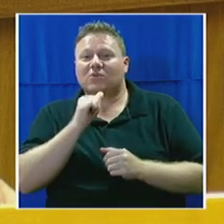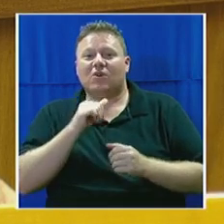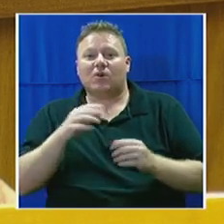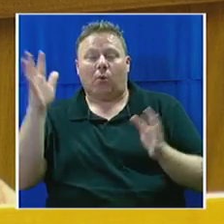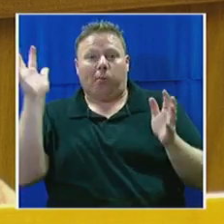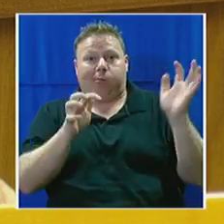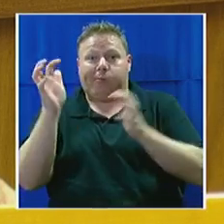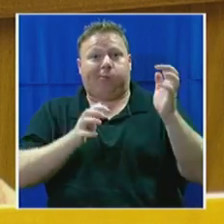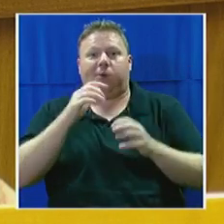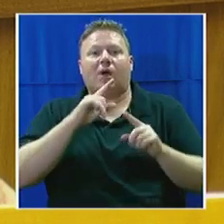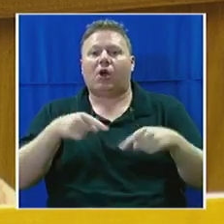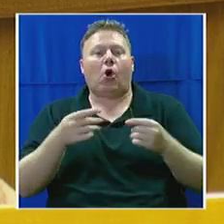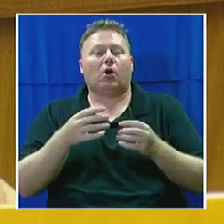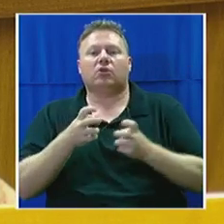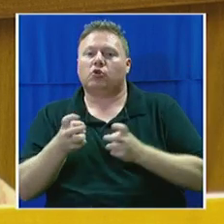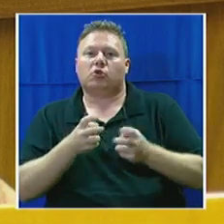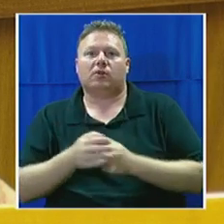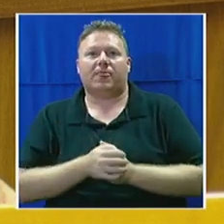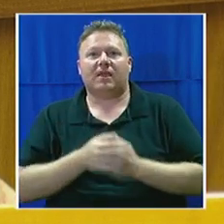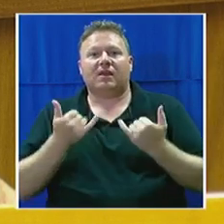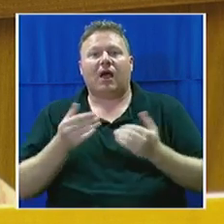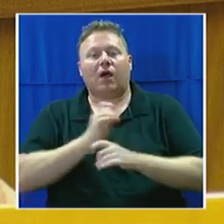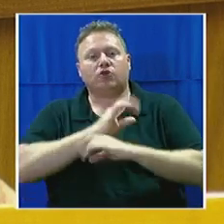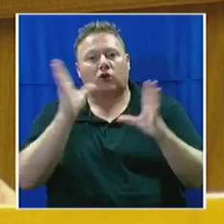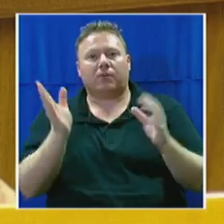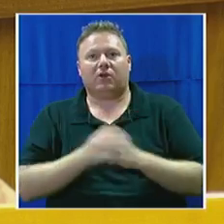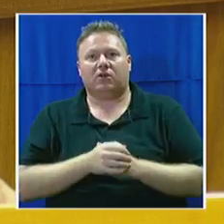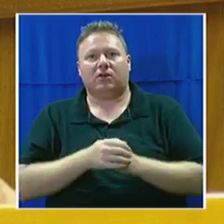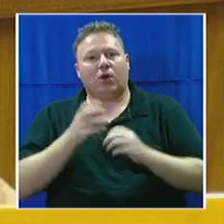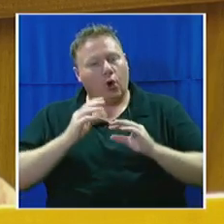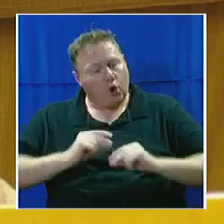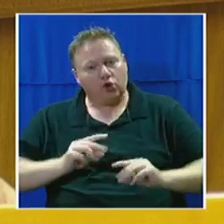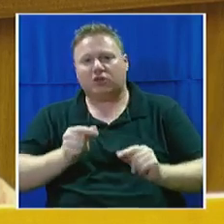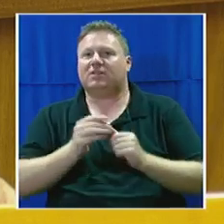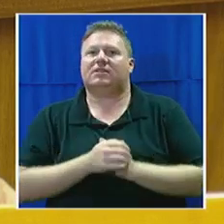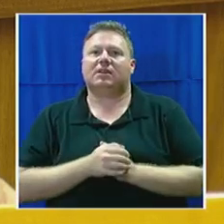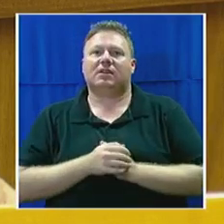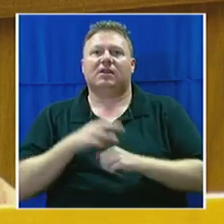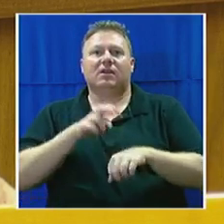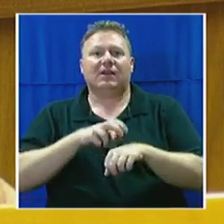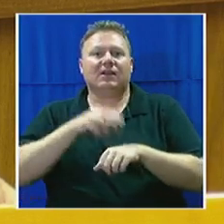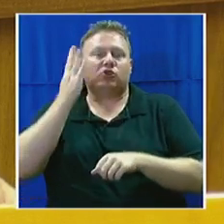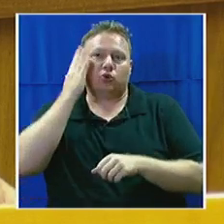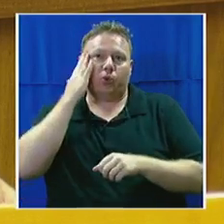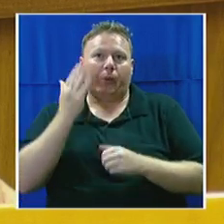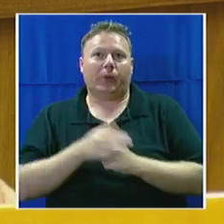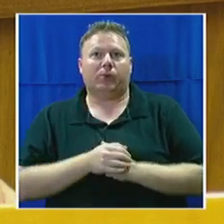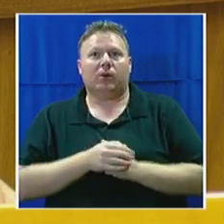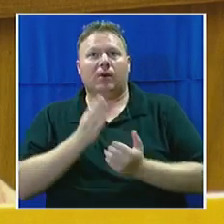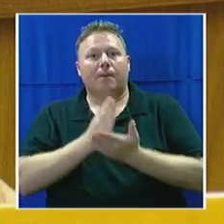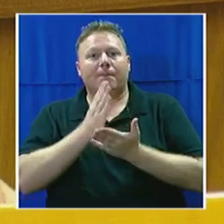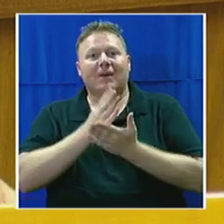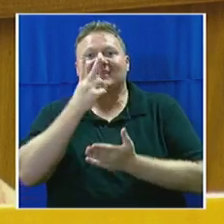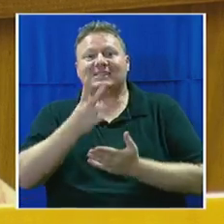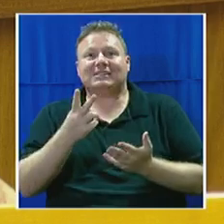numbers escalate. It is time for transparency, Minister, for urgency. We need to know, and we must see where